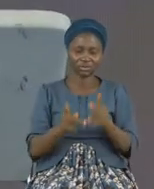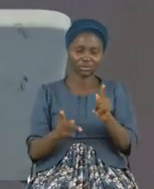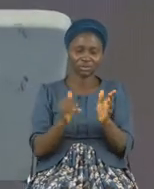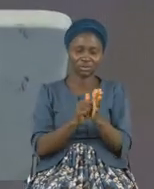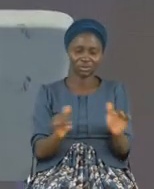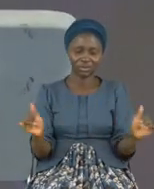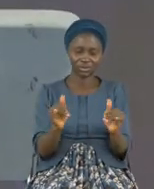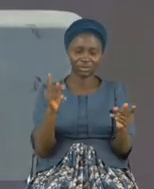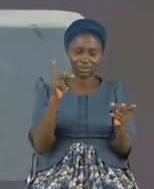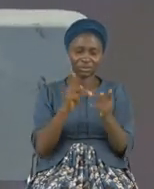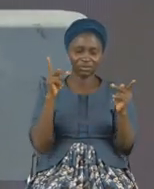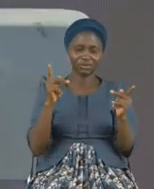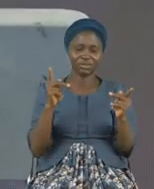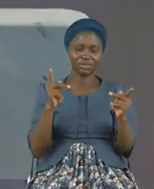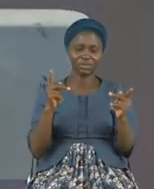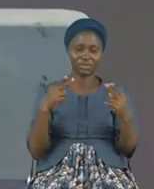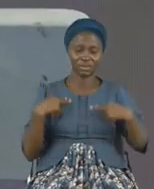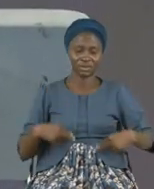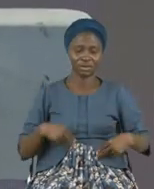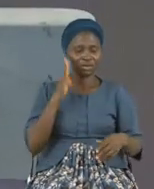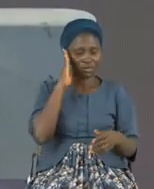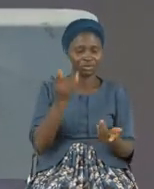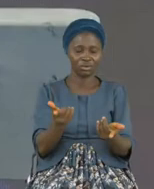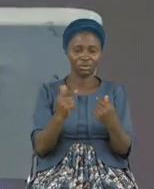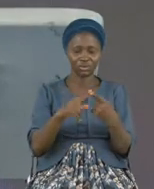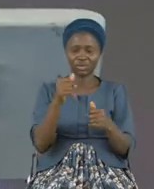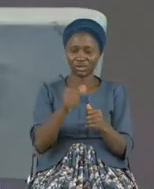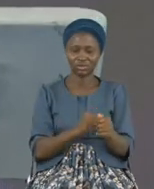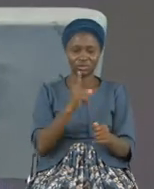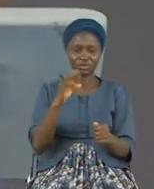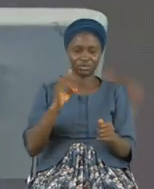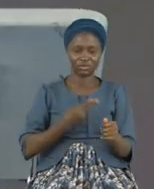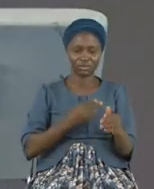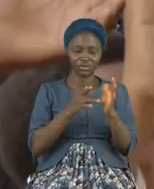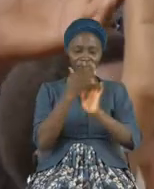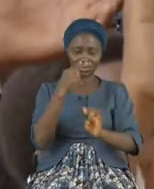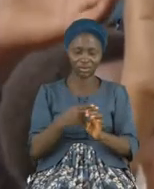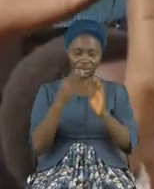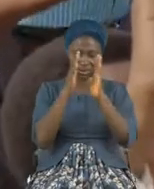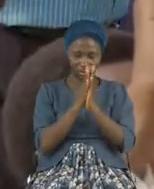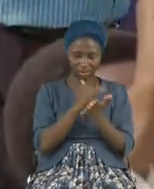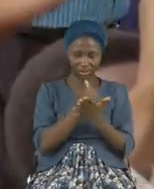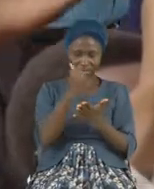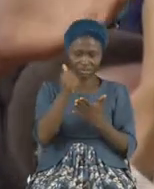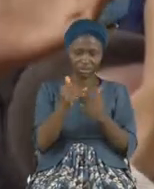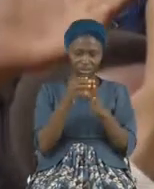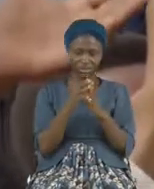perfect soundness will come to every one of us in Jesus' name.